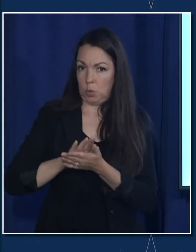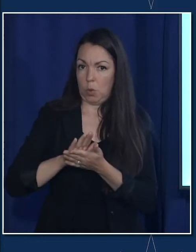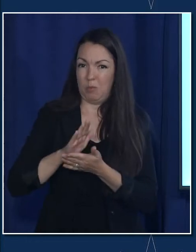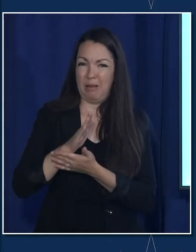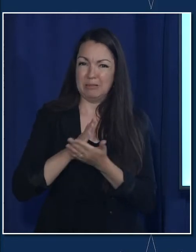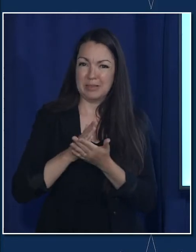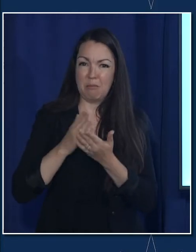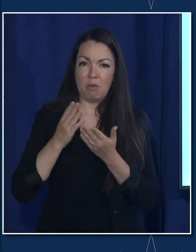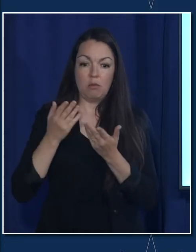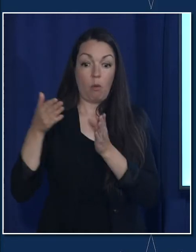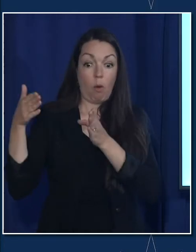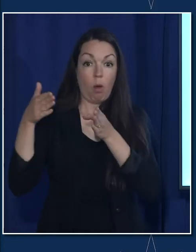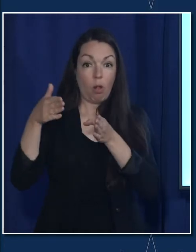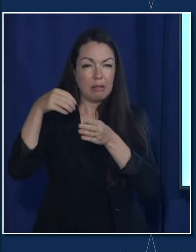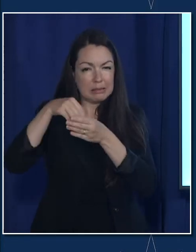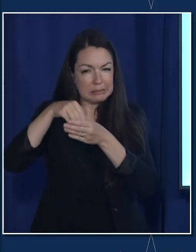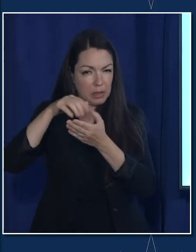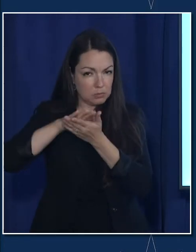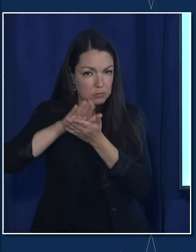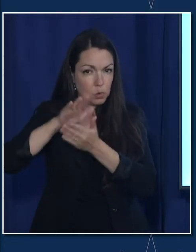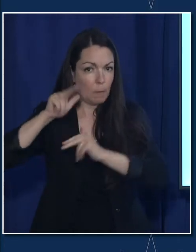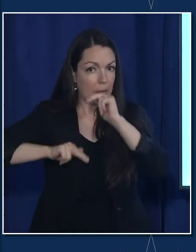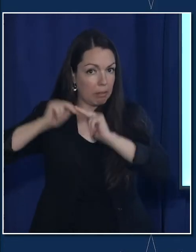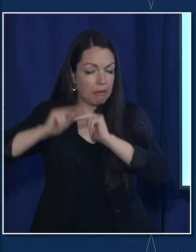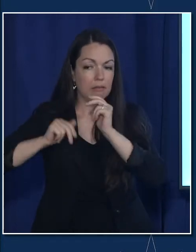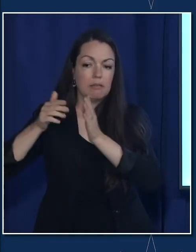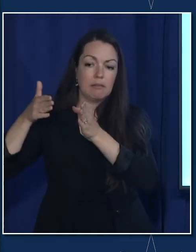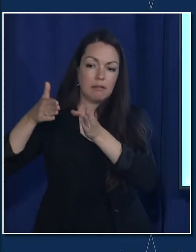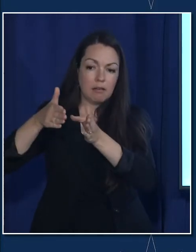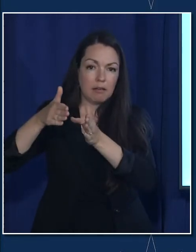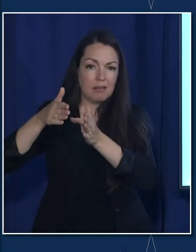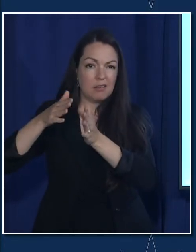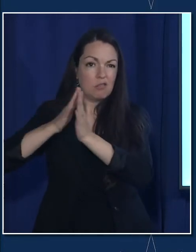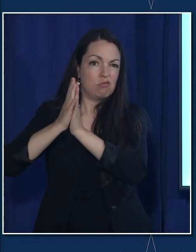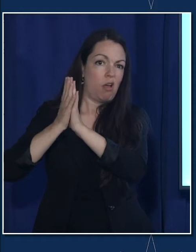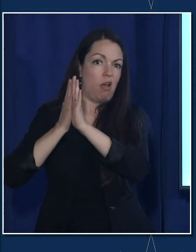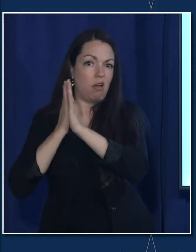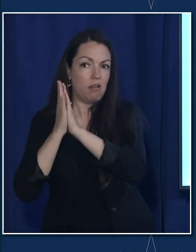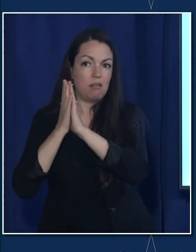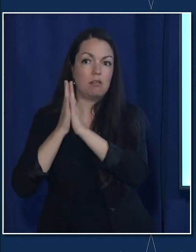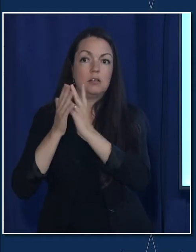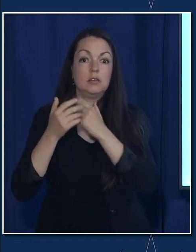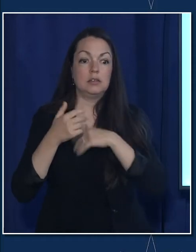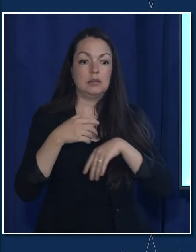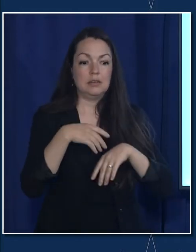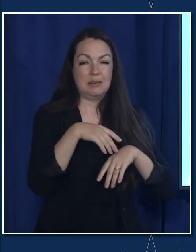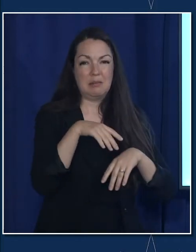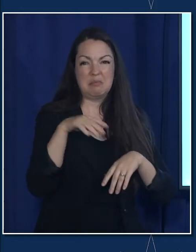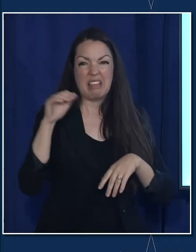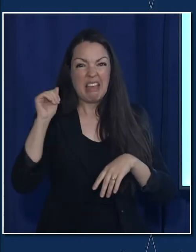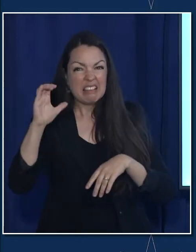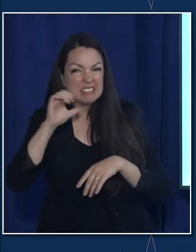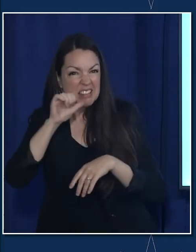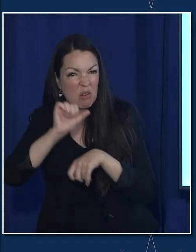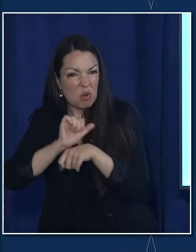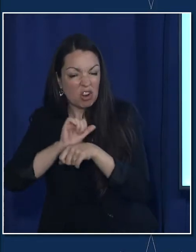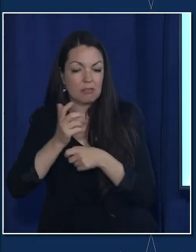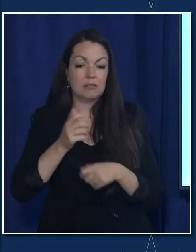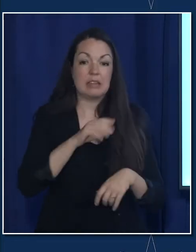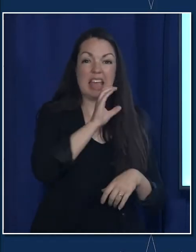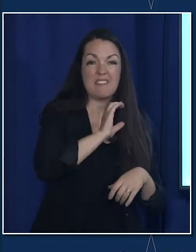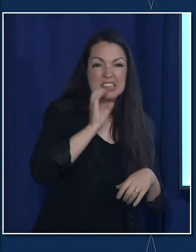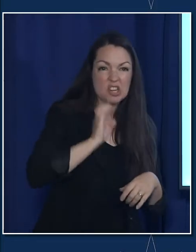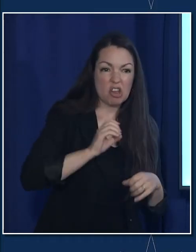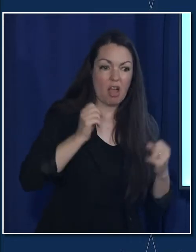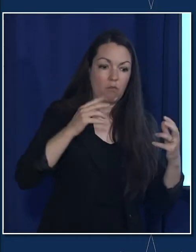overcrowded hallways and super crowded cafeterias and even, air conditioning not working? And what do you